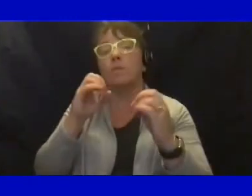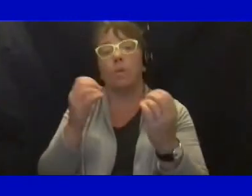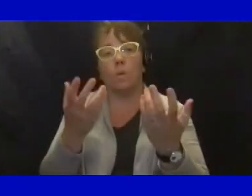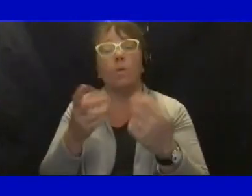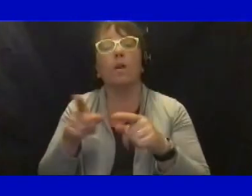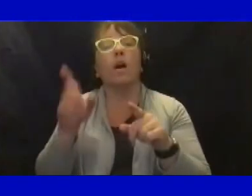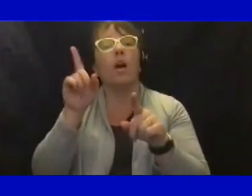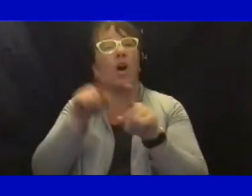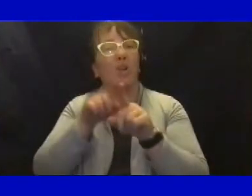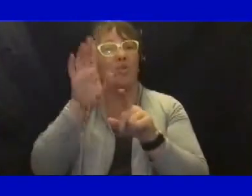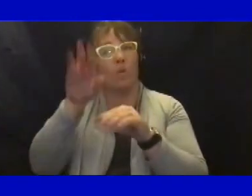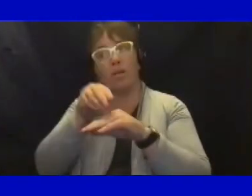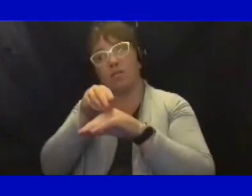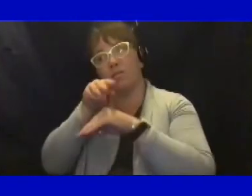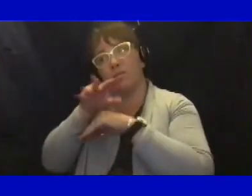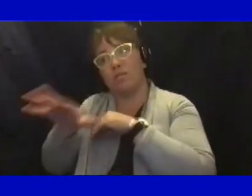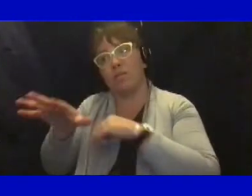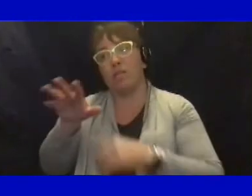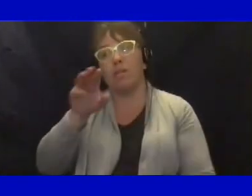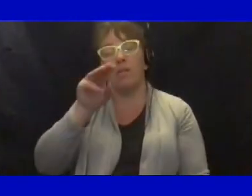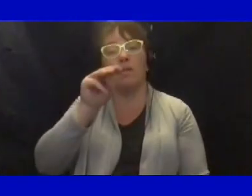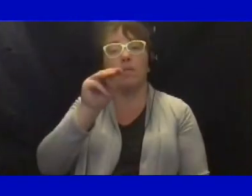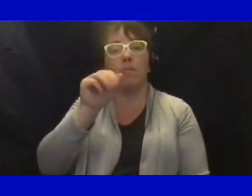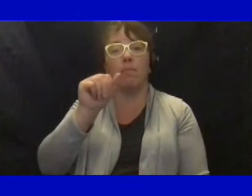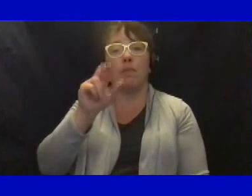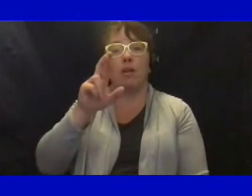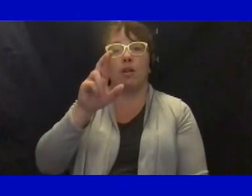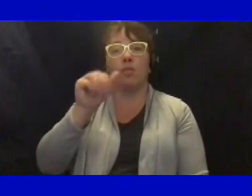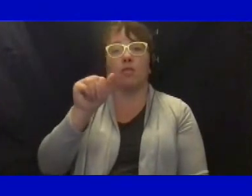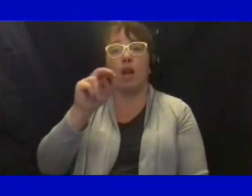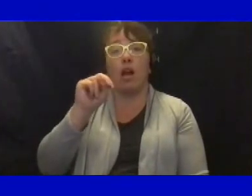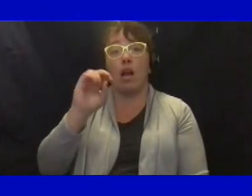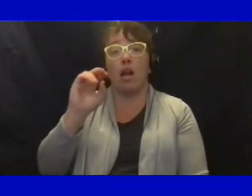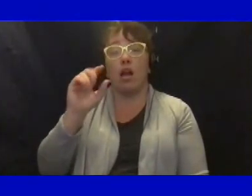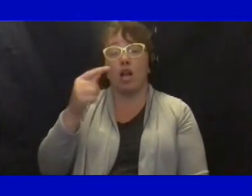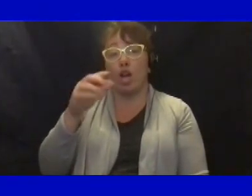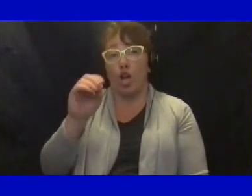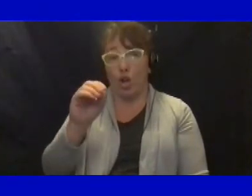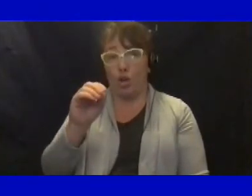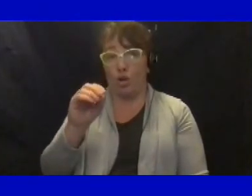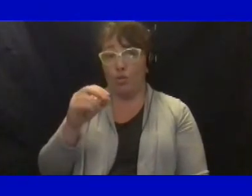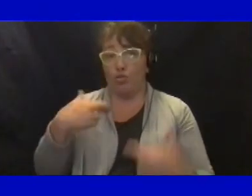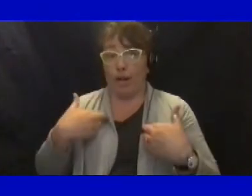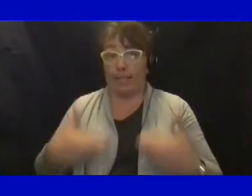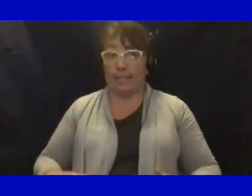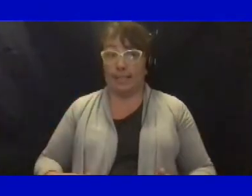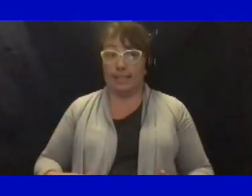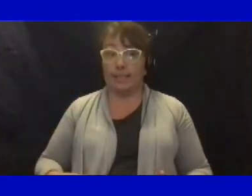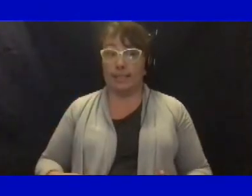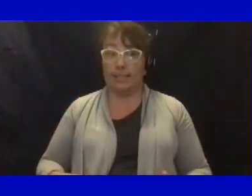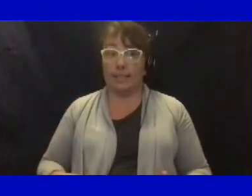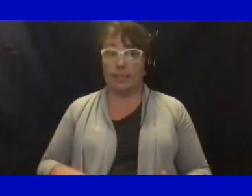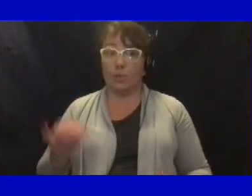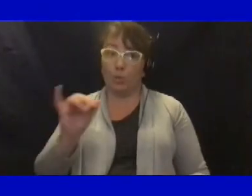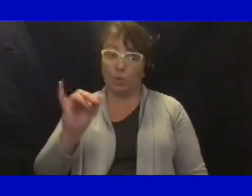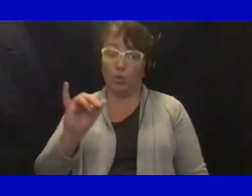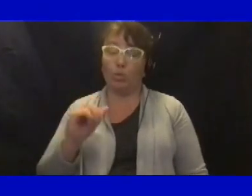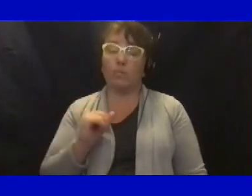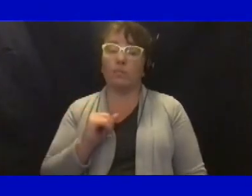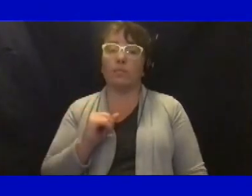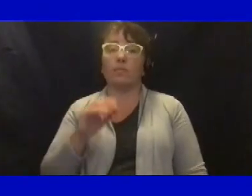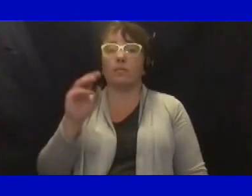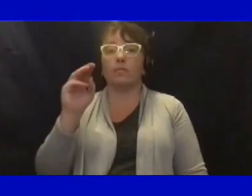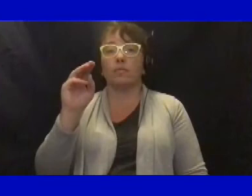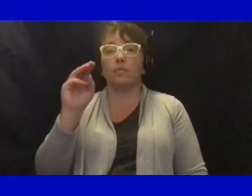Reservation. I know we weren't really touching much on Morongo, but the Morongo residents, rest assured that the Morongo tribal admin